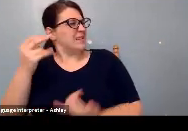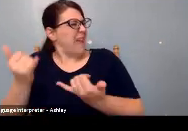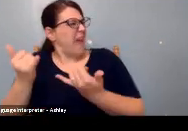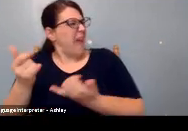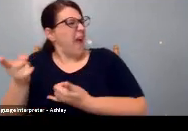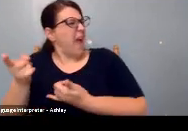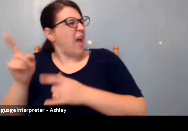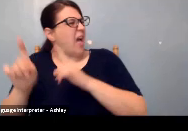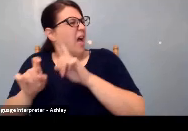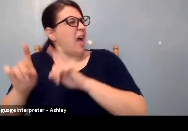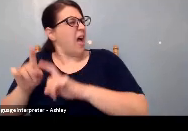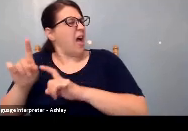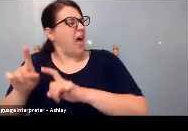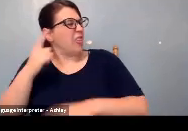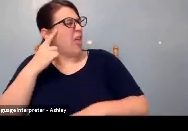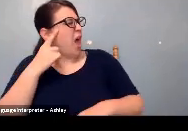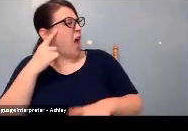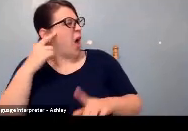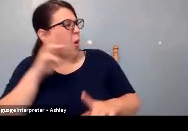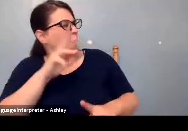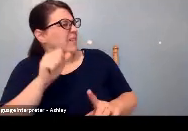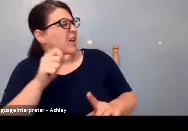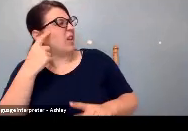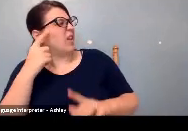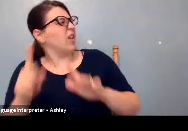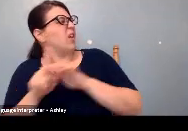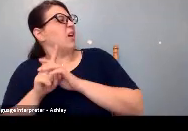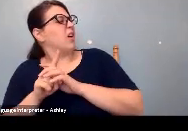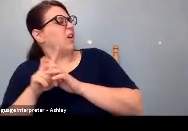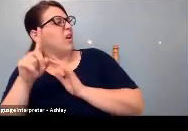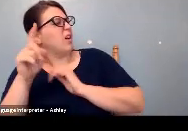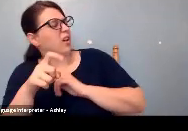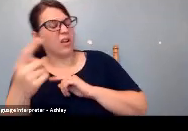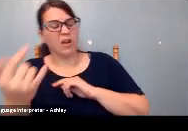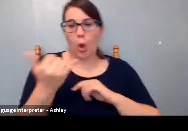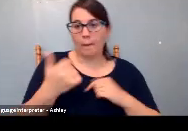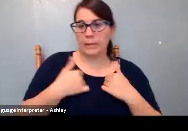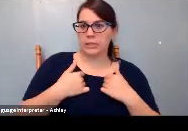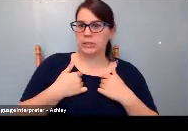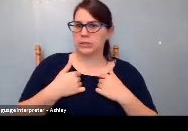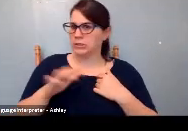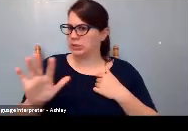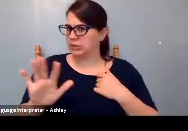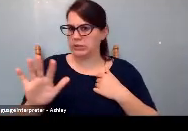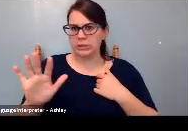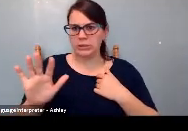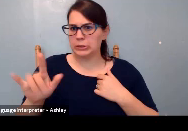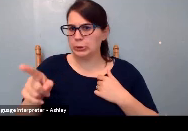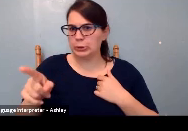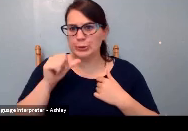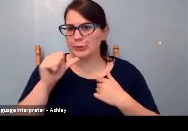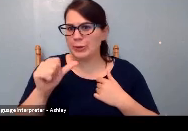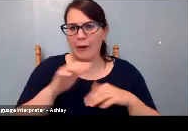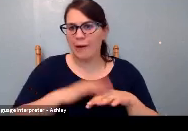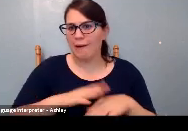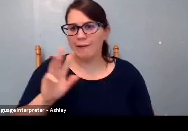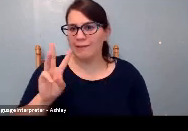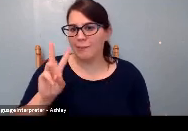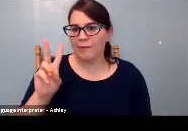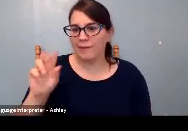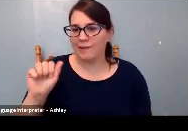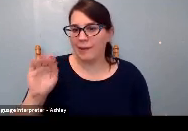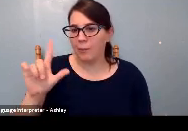enrollment questions and they got stuck on one. And so through further asking them some questions, it turned out they were not at WVABLE, they were